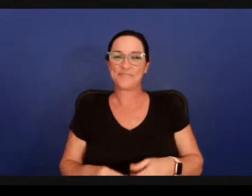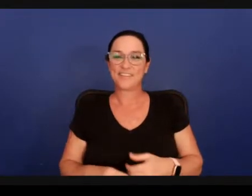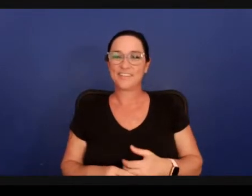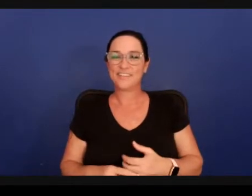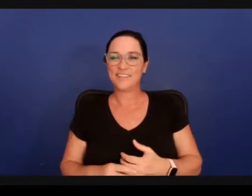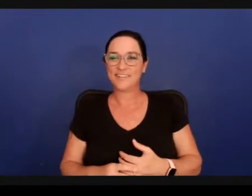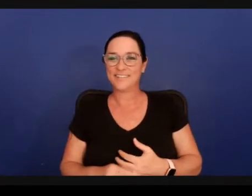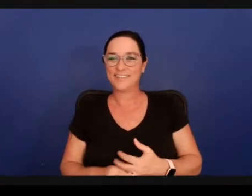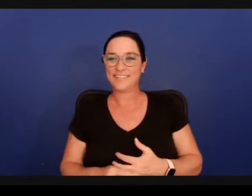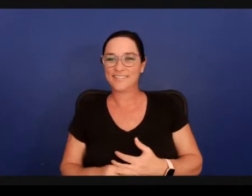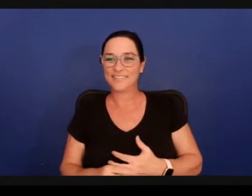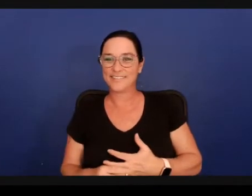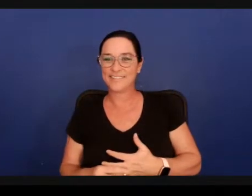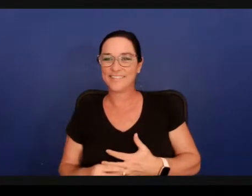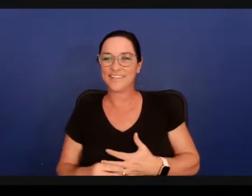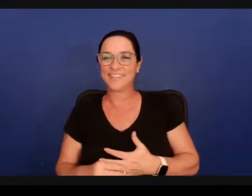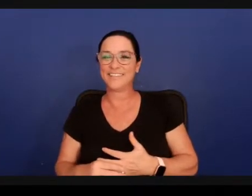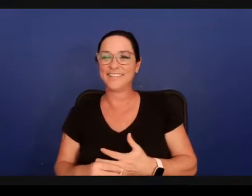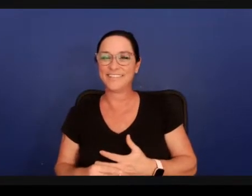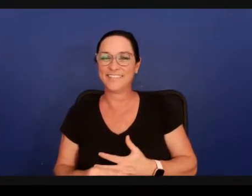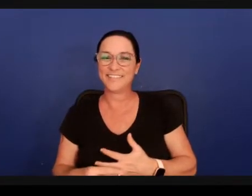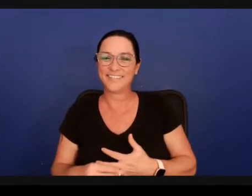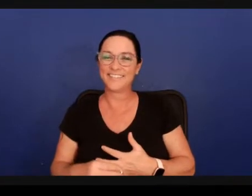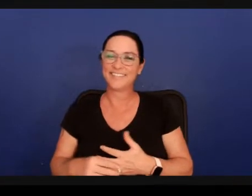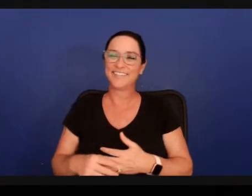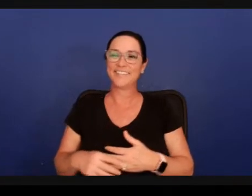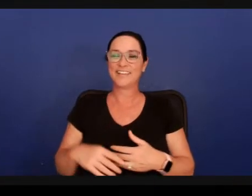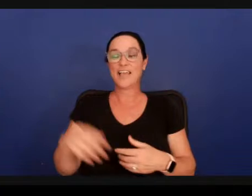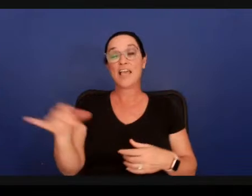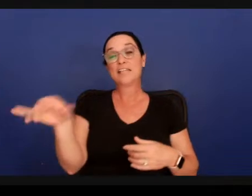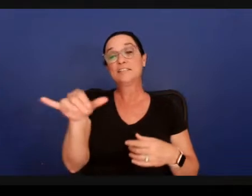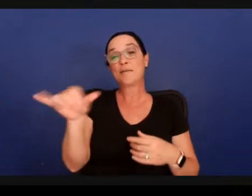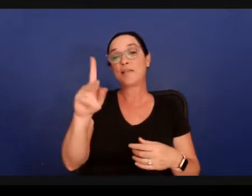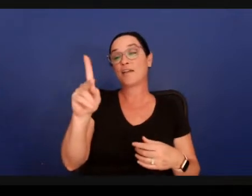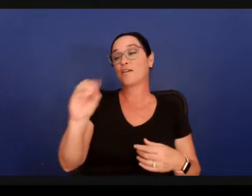yeah, similar to these Kauaʻe trends, and